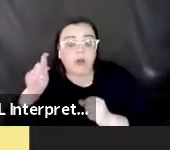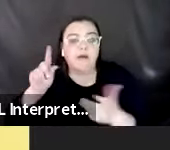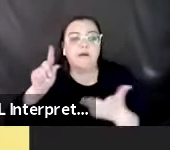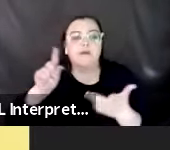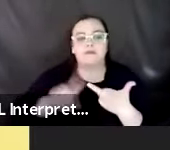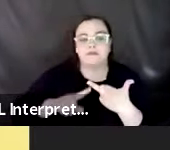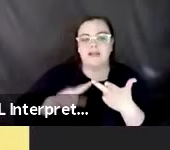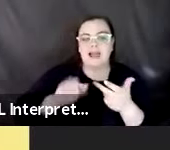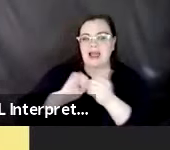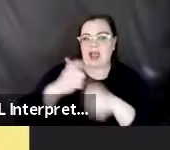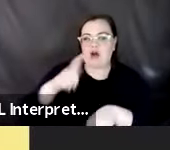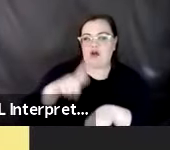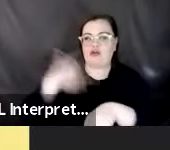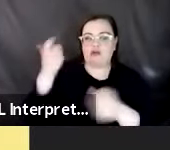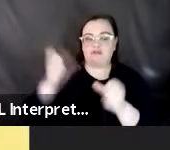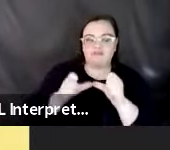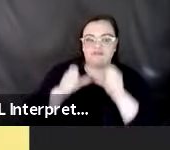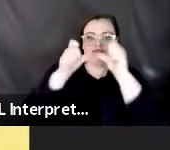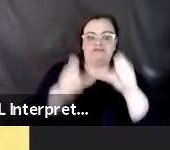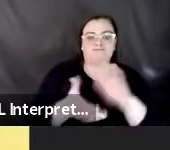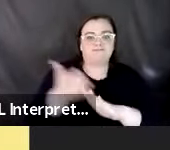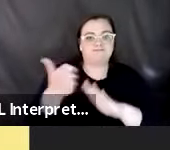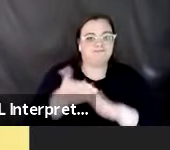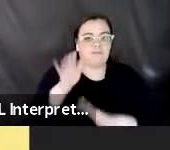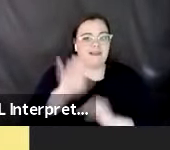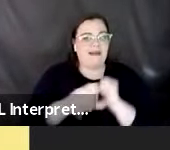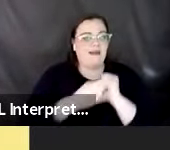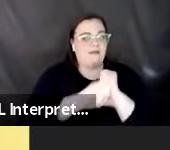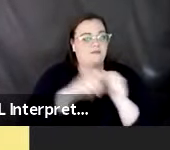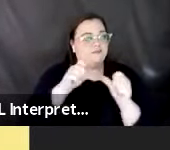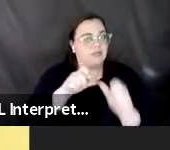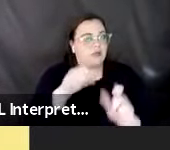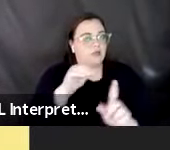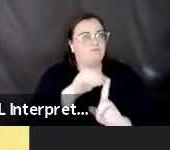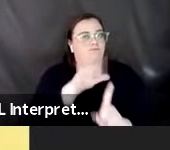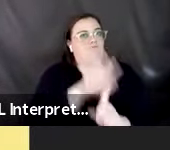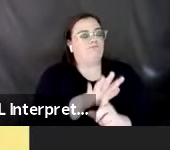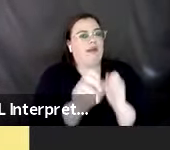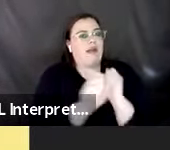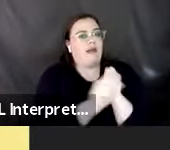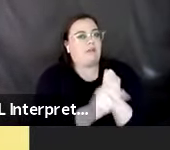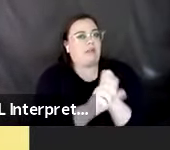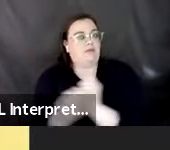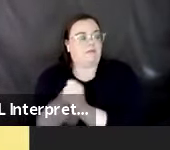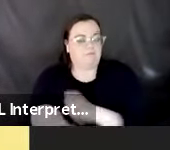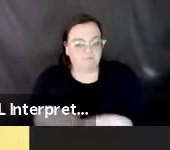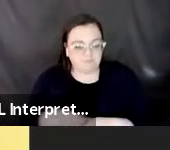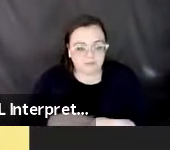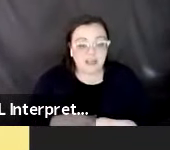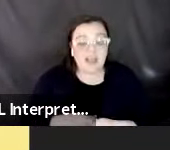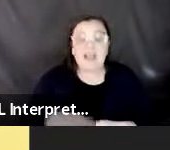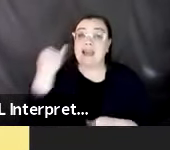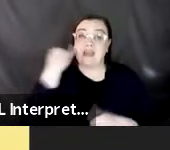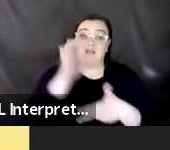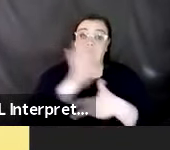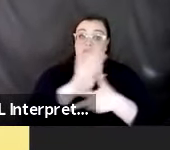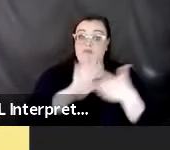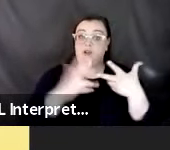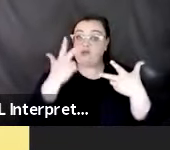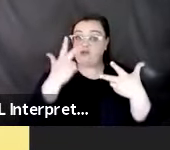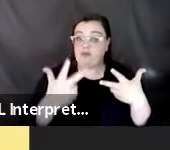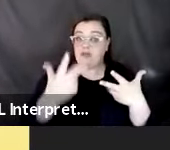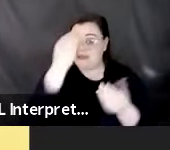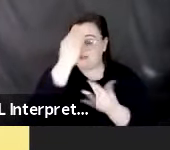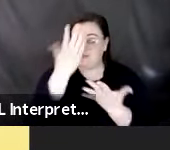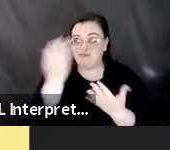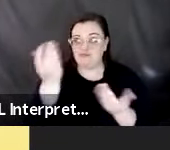run the spot to expose their customers to the advertisement? As long as they have those 3 pieces of information,